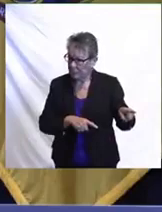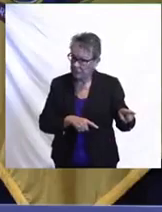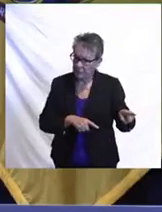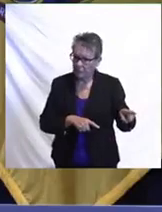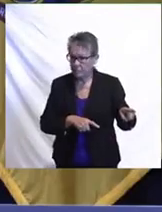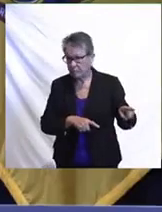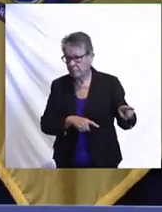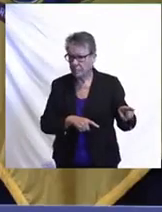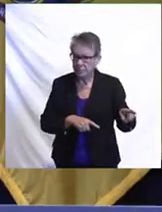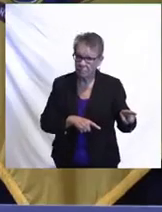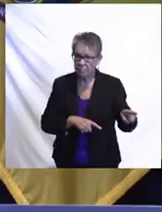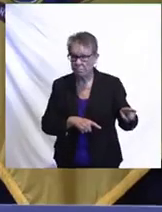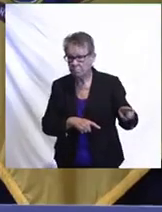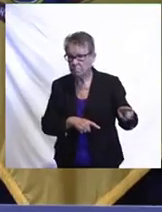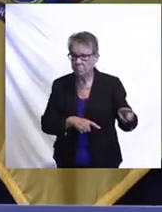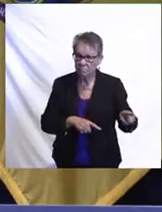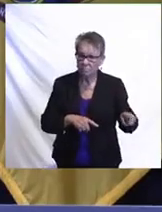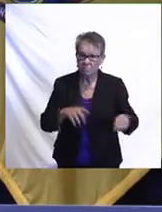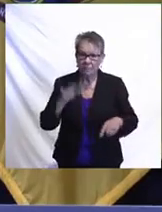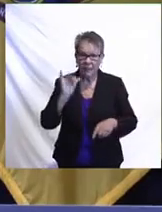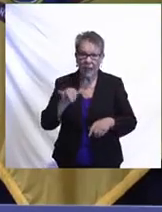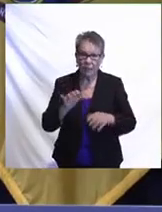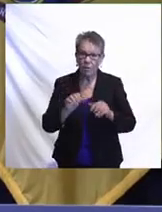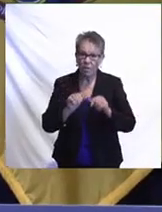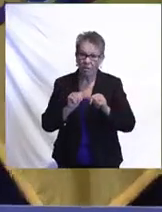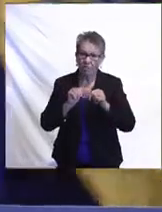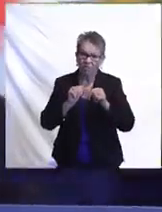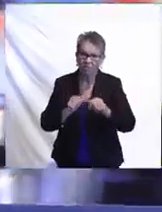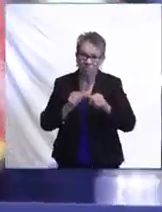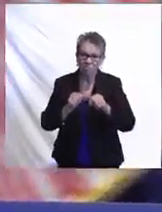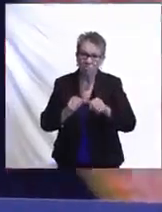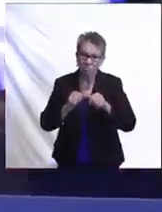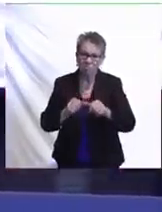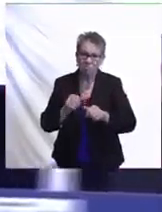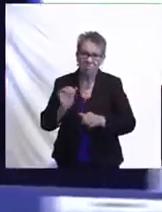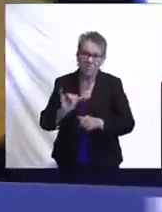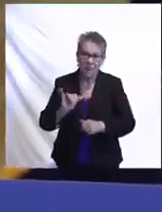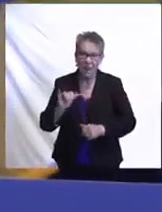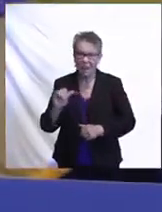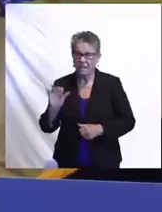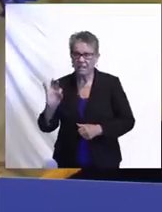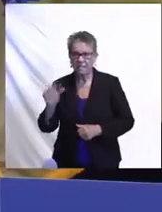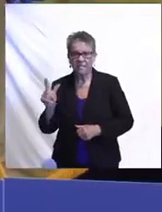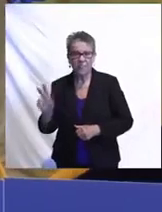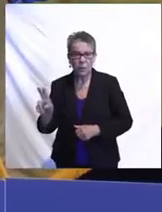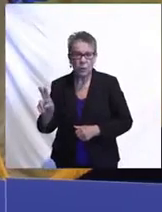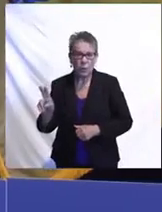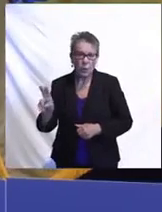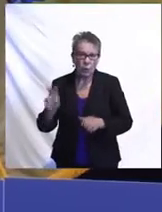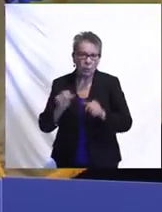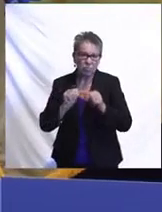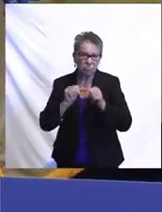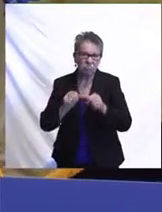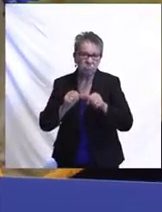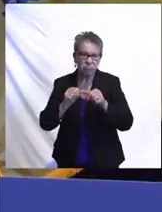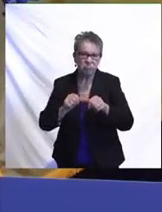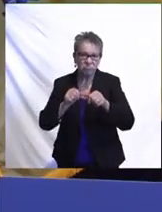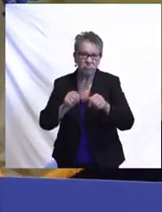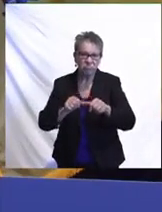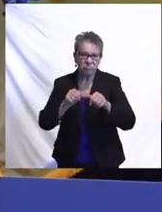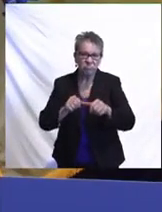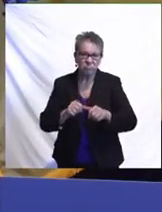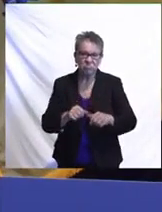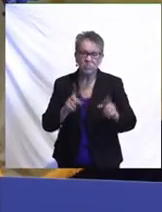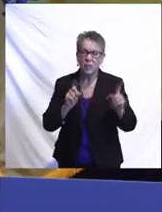like the flu is? Tina, would you agree with that? Yeah, we're still, this is a question that not just New